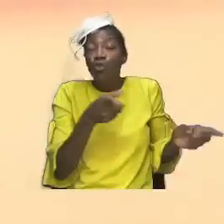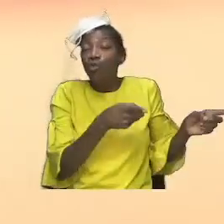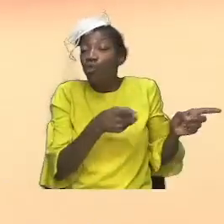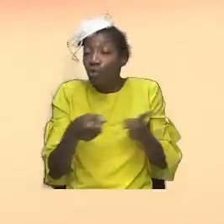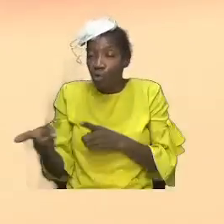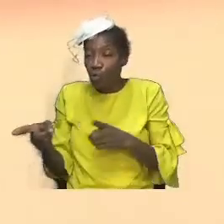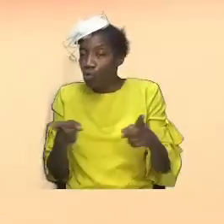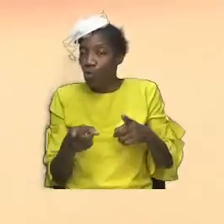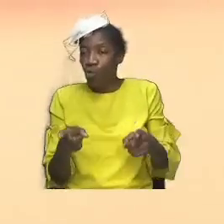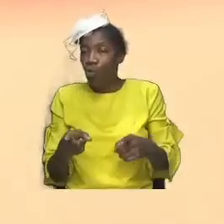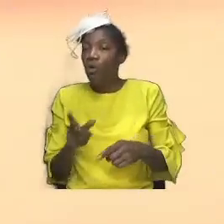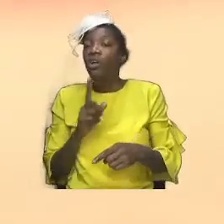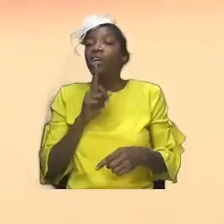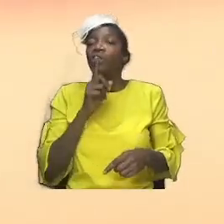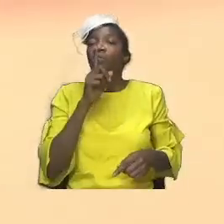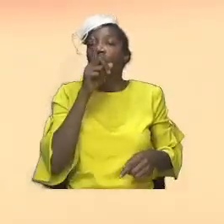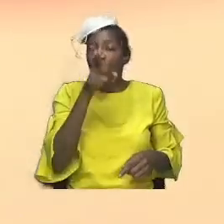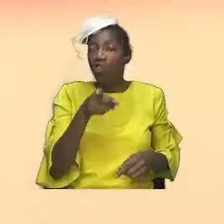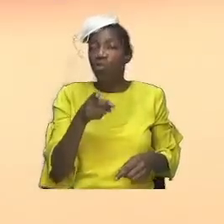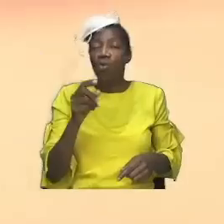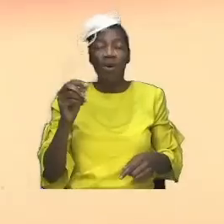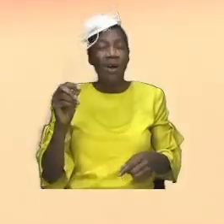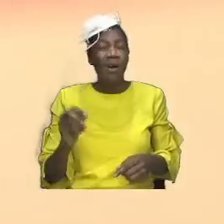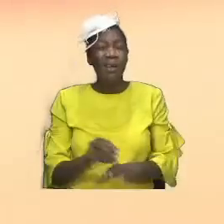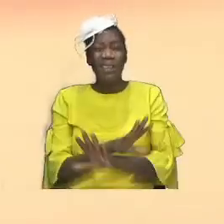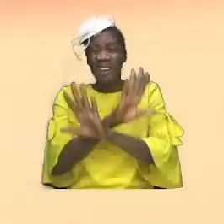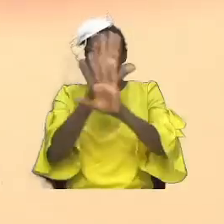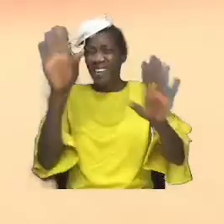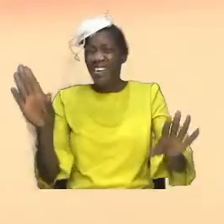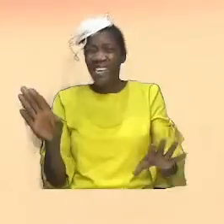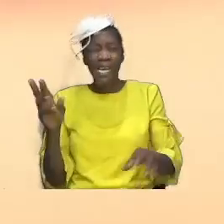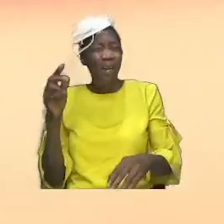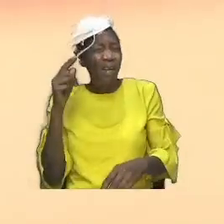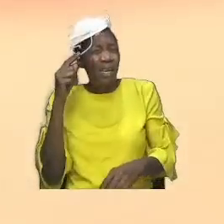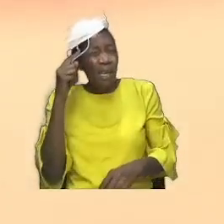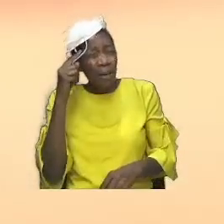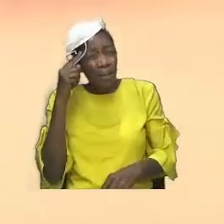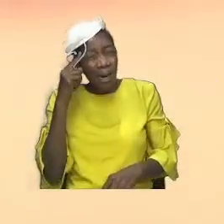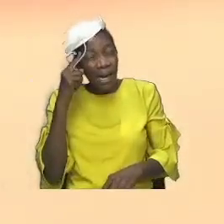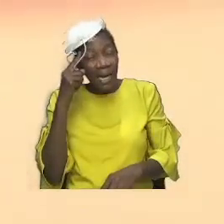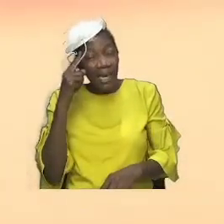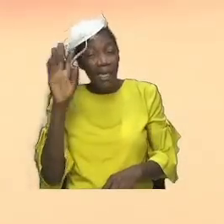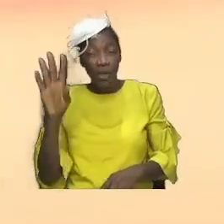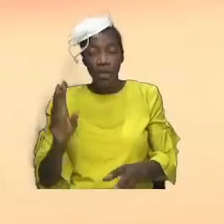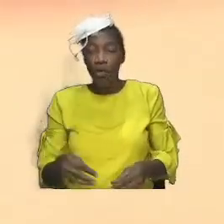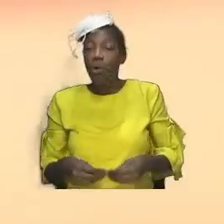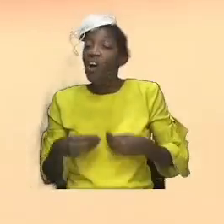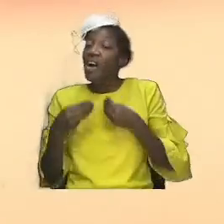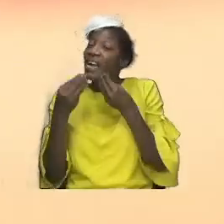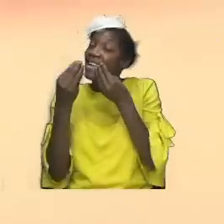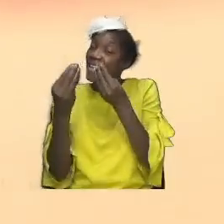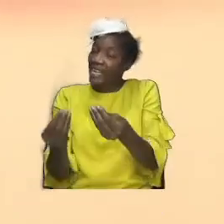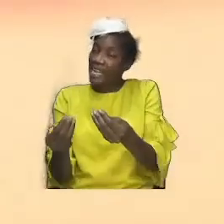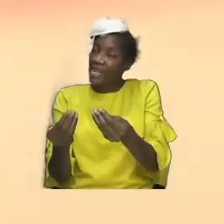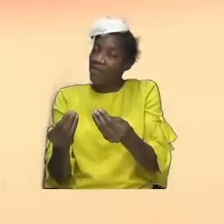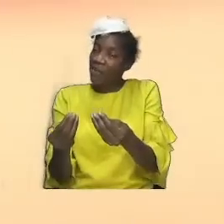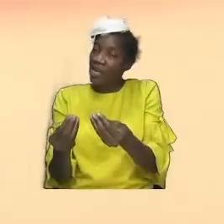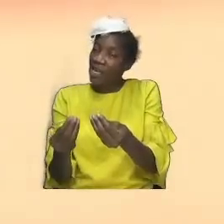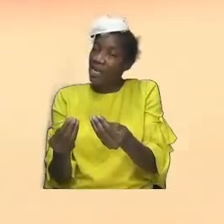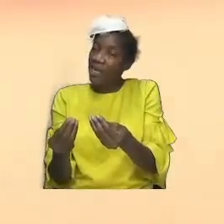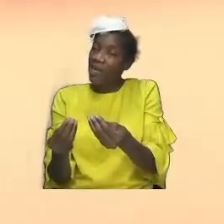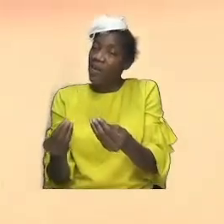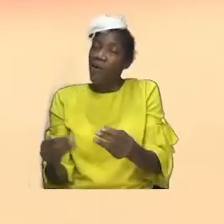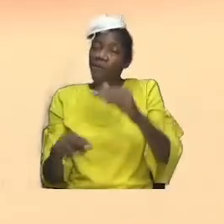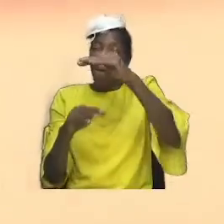that. You make sure that you're clearing your mind, that your motive and your giving is for the purpose of advancing